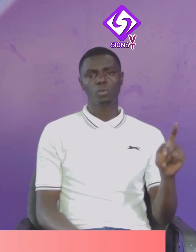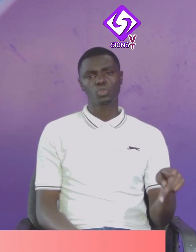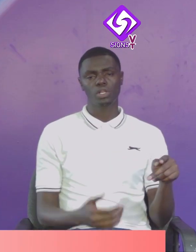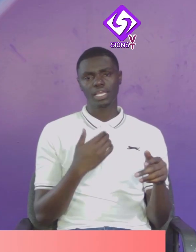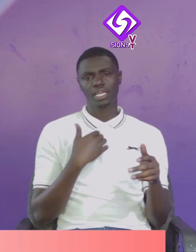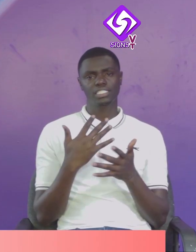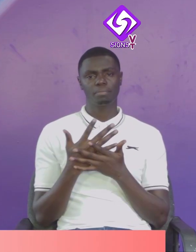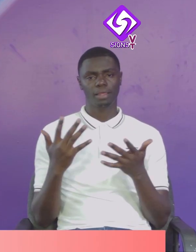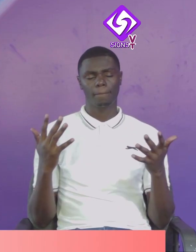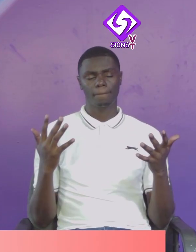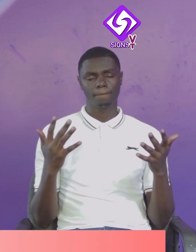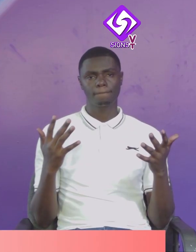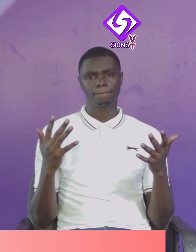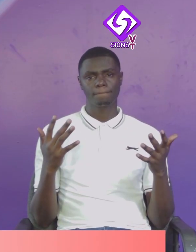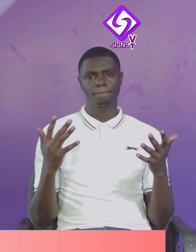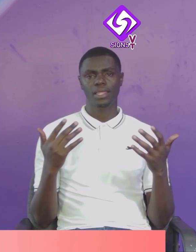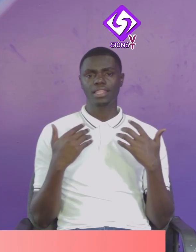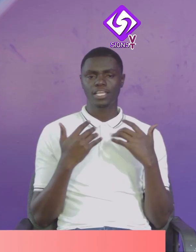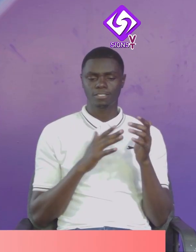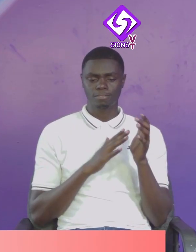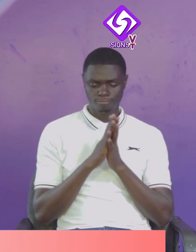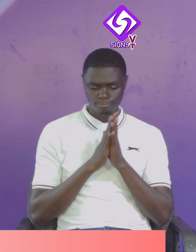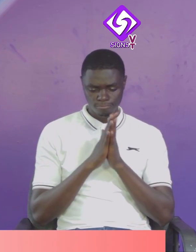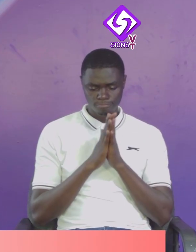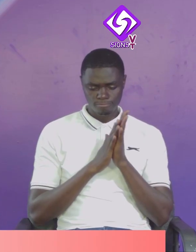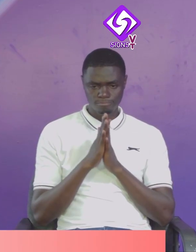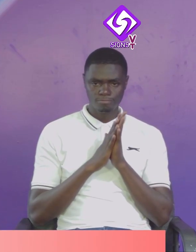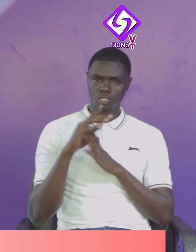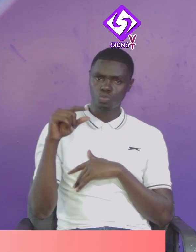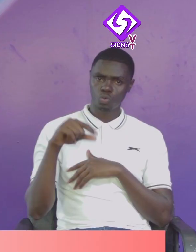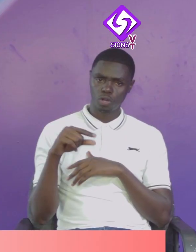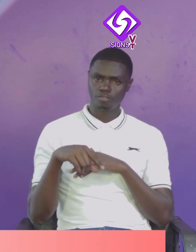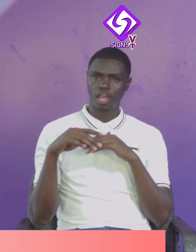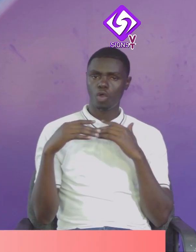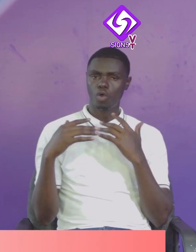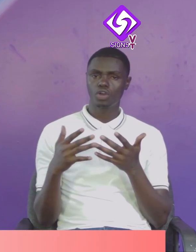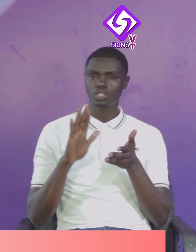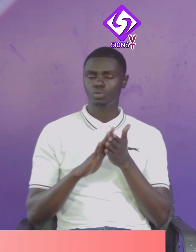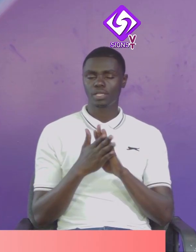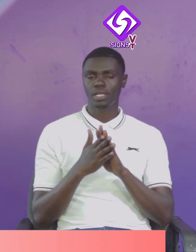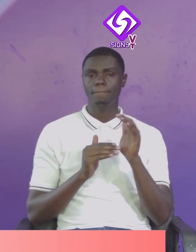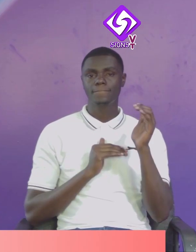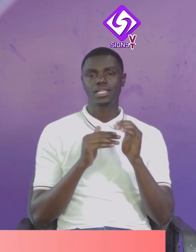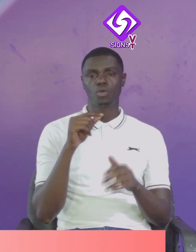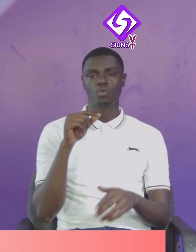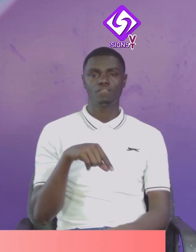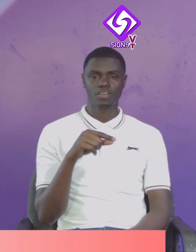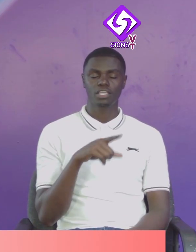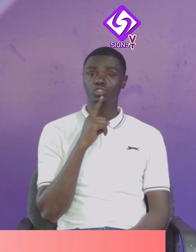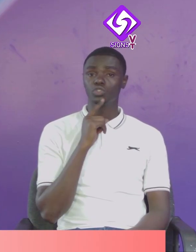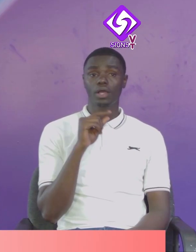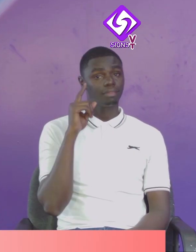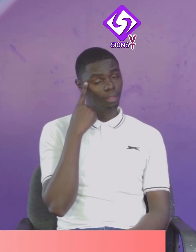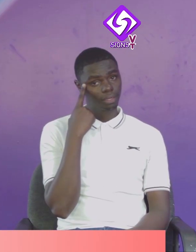something. They had an ambition either to qualify or to be near to qualifying. Right. So I